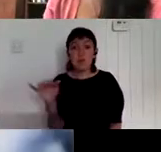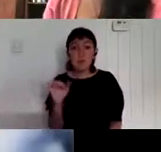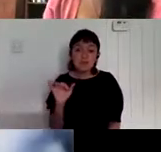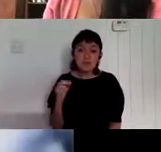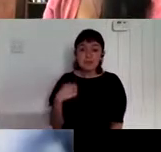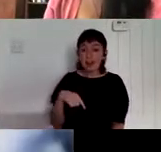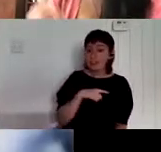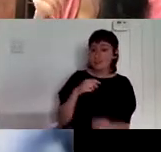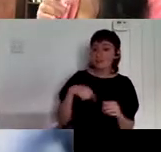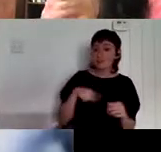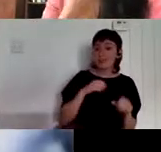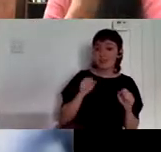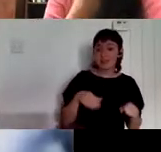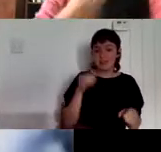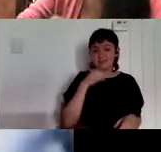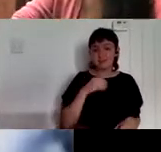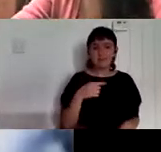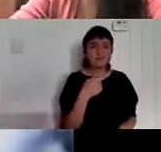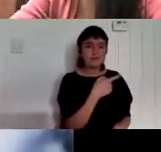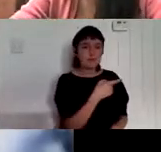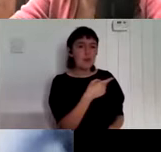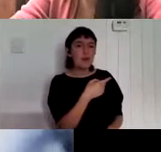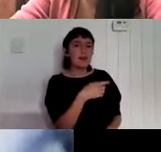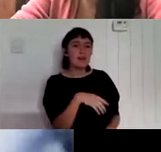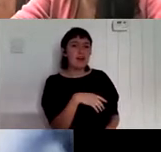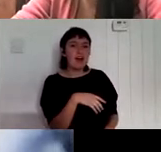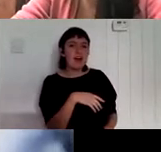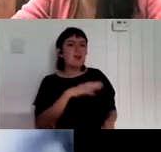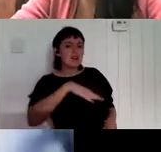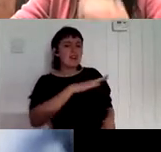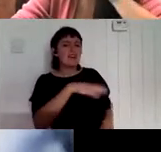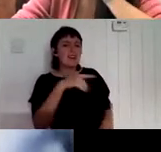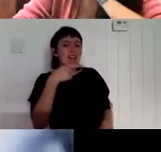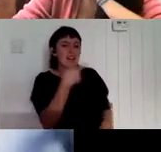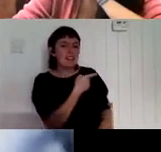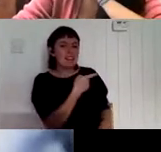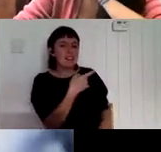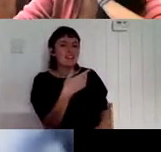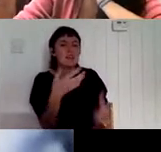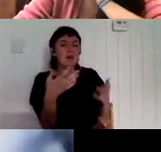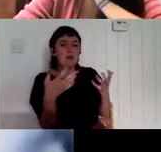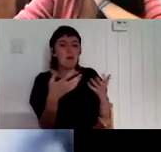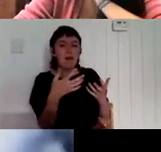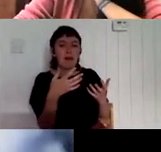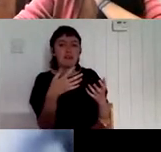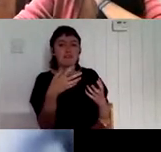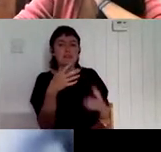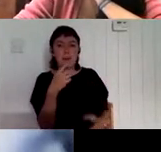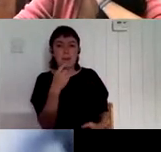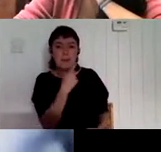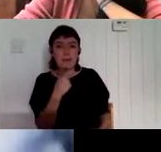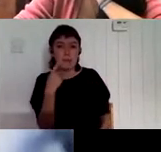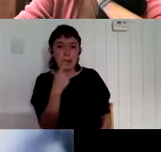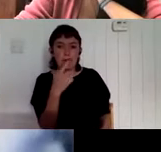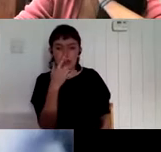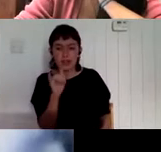Very cool. Yeah. So this is what it looks like when you like look in the mouth of a sea turtle.